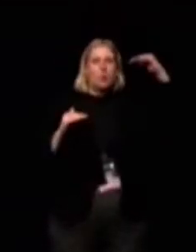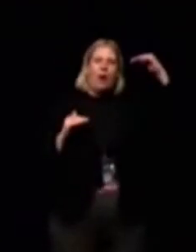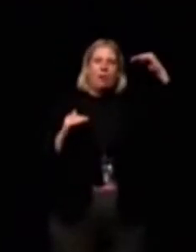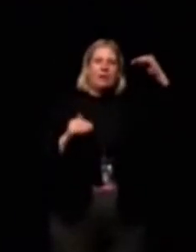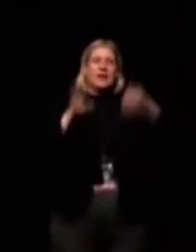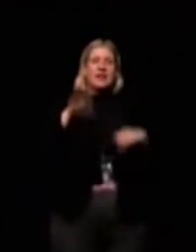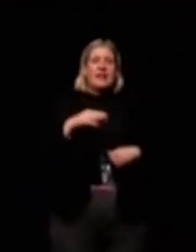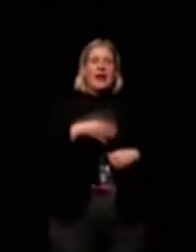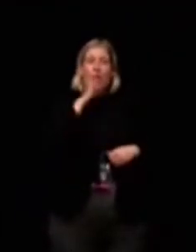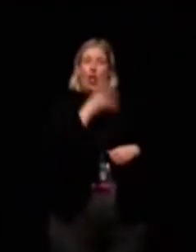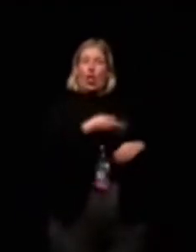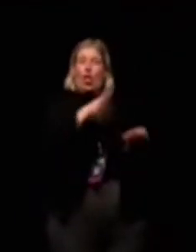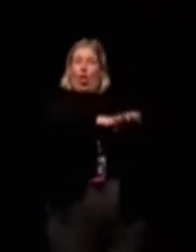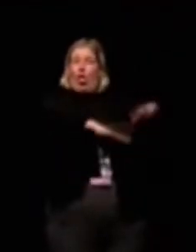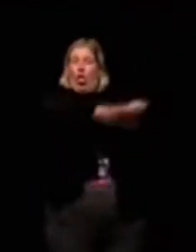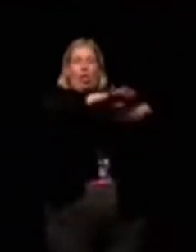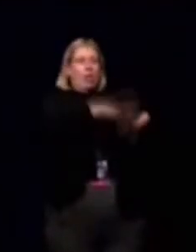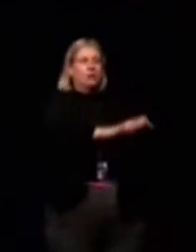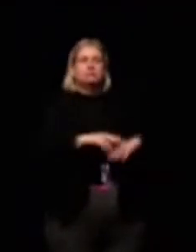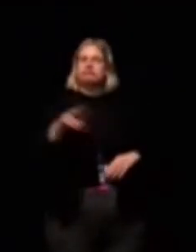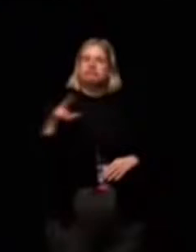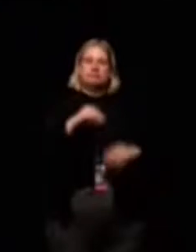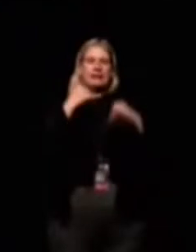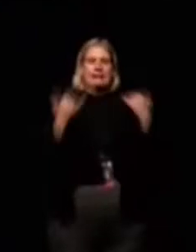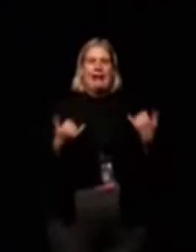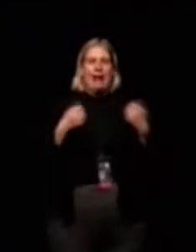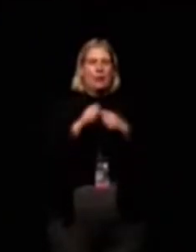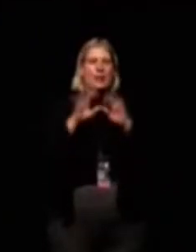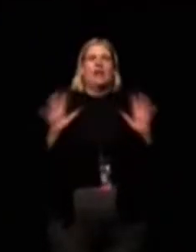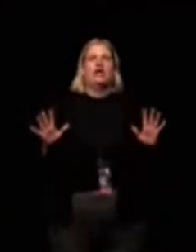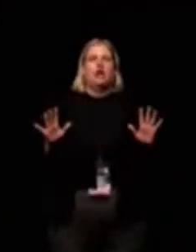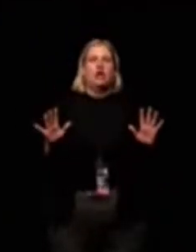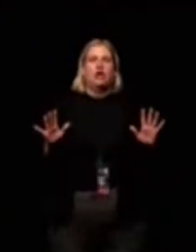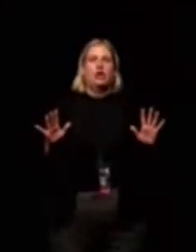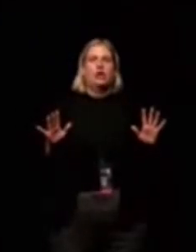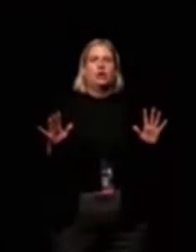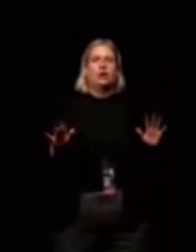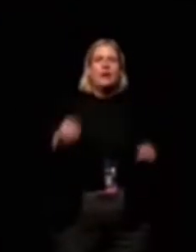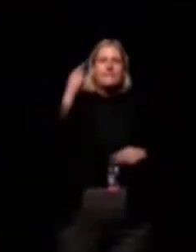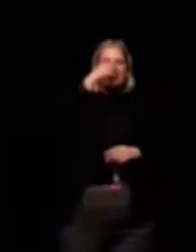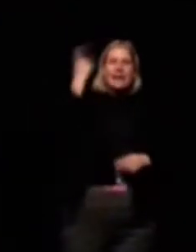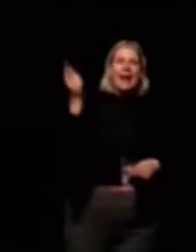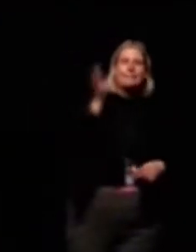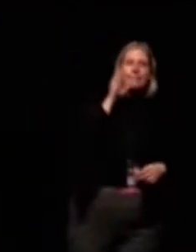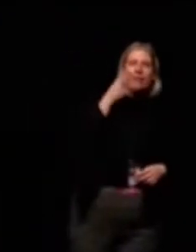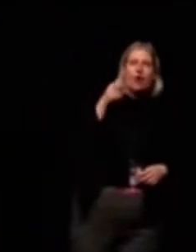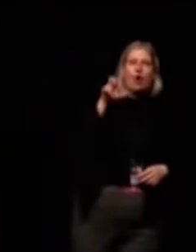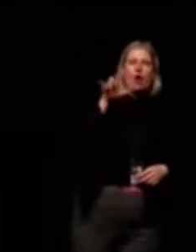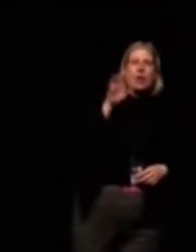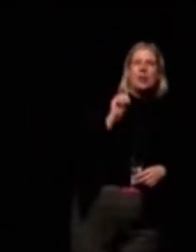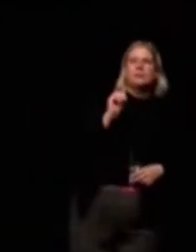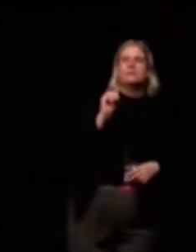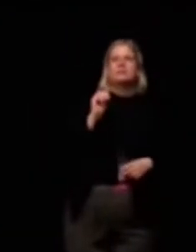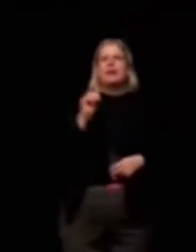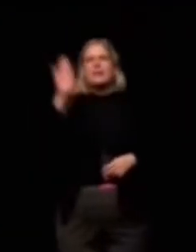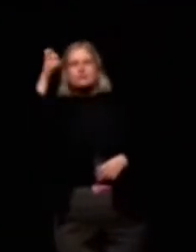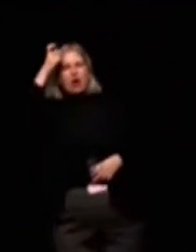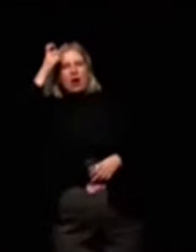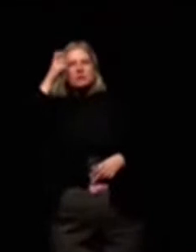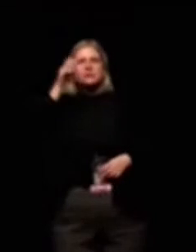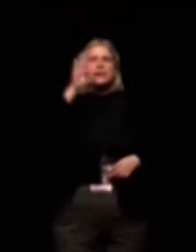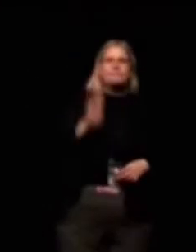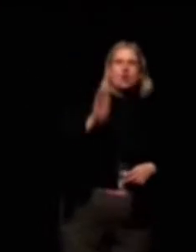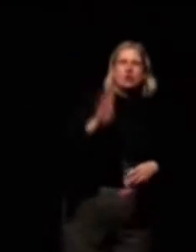surface. Black mothers in Harlem, the Bronx, and Brooklyn still experience a much higher